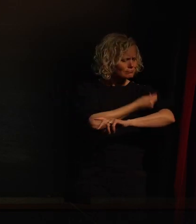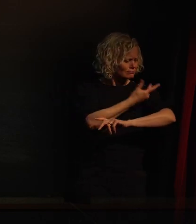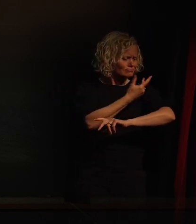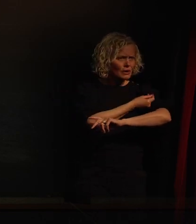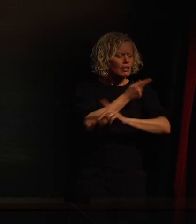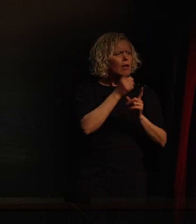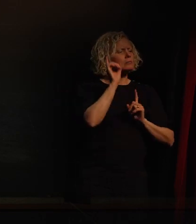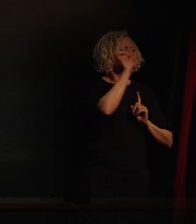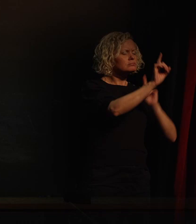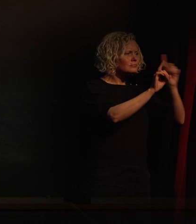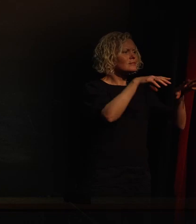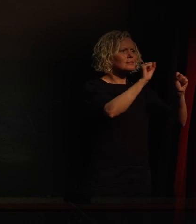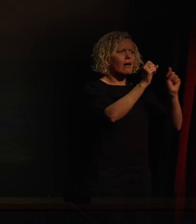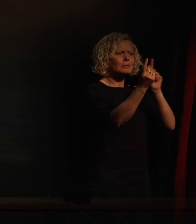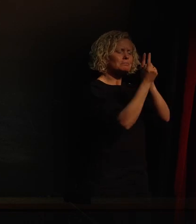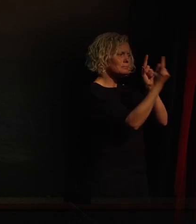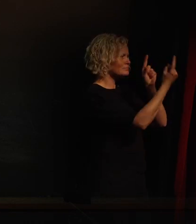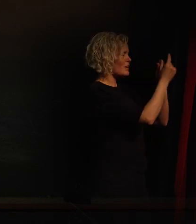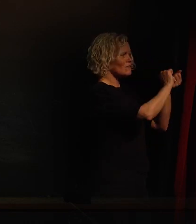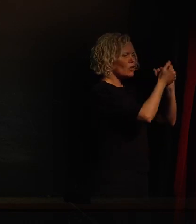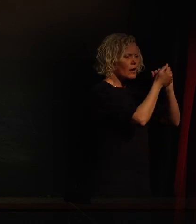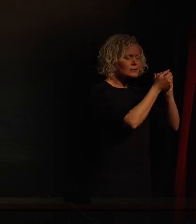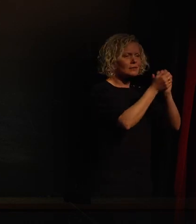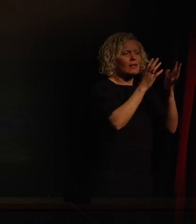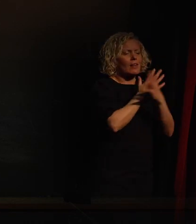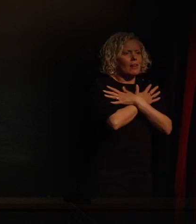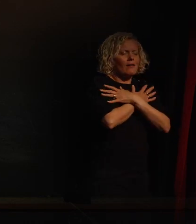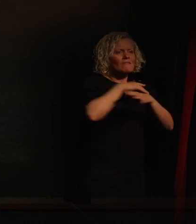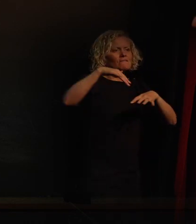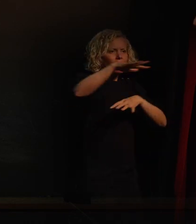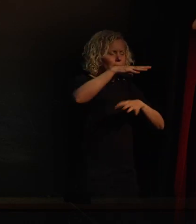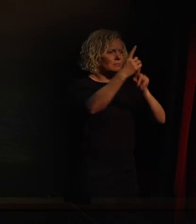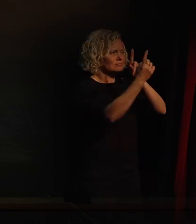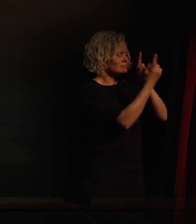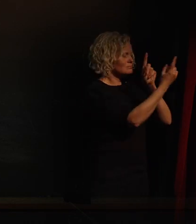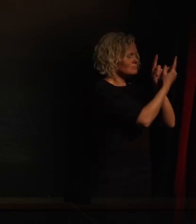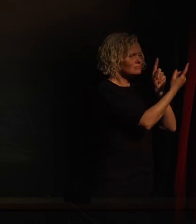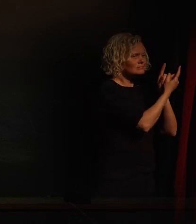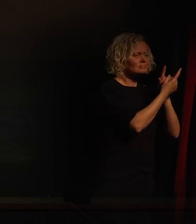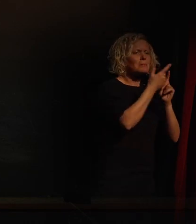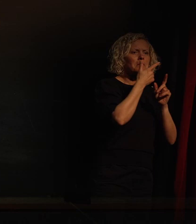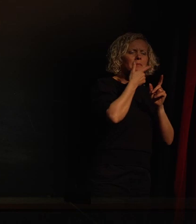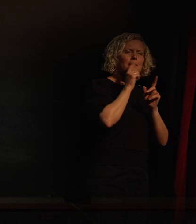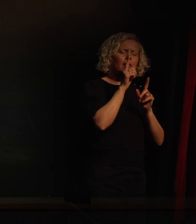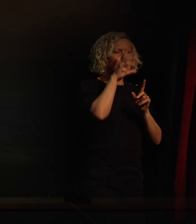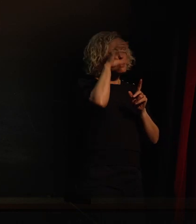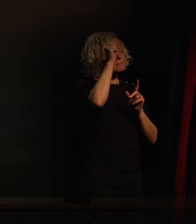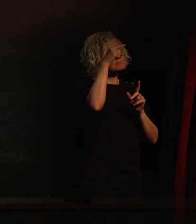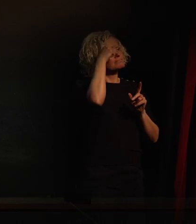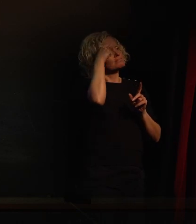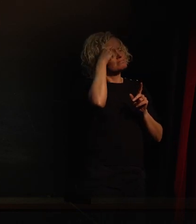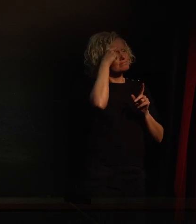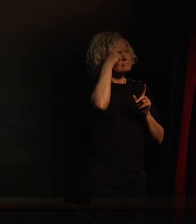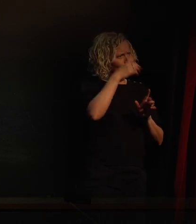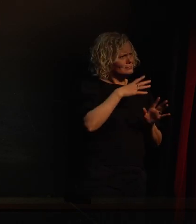again, and spend time with their loved ones again, what people realized from all of this troublesome time was that they